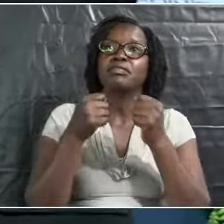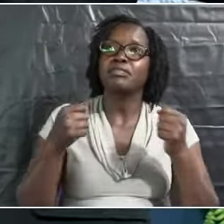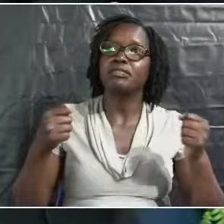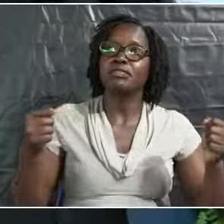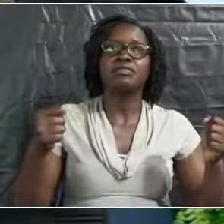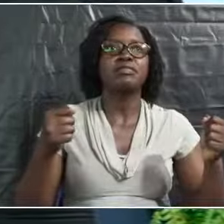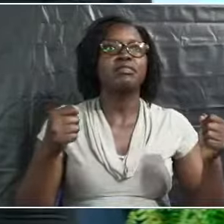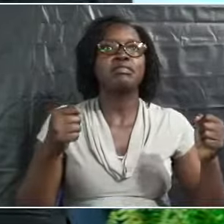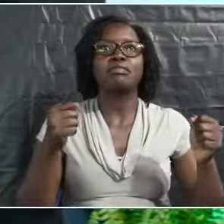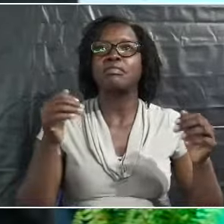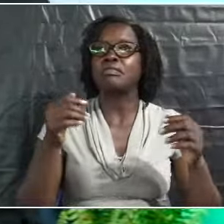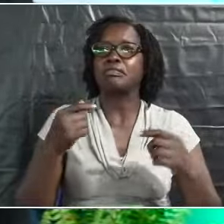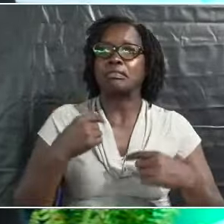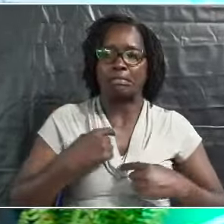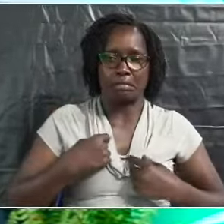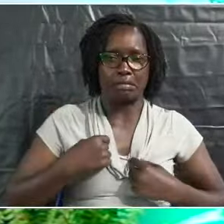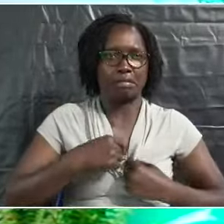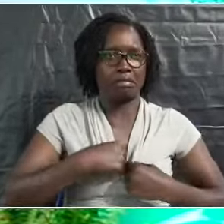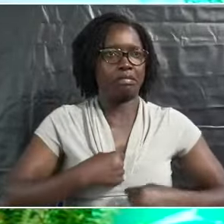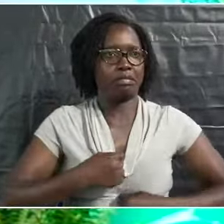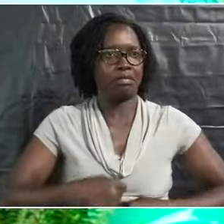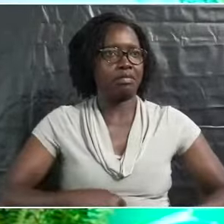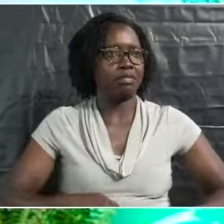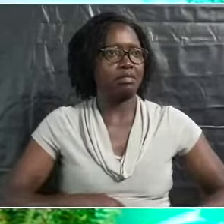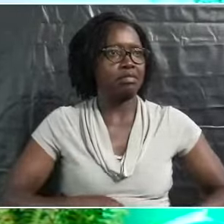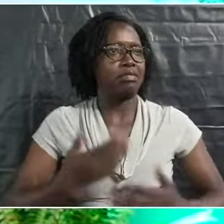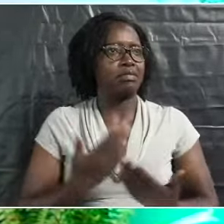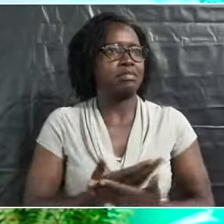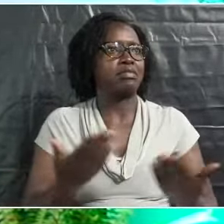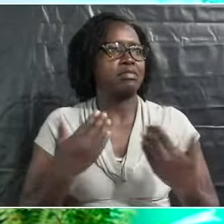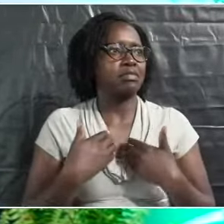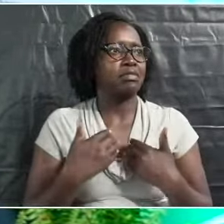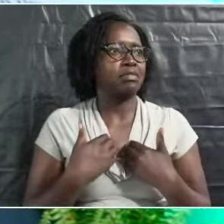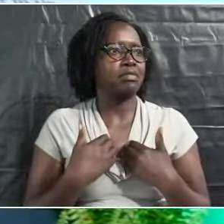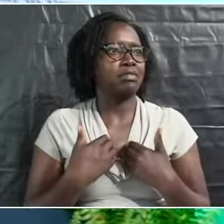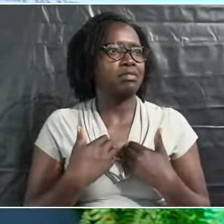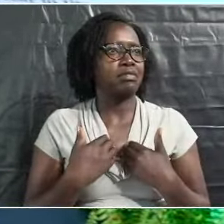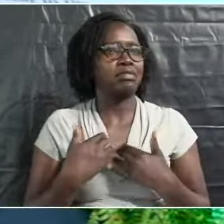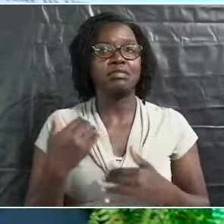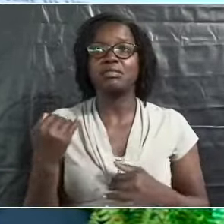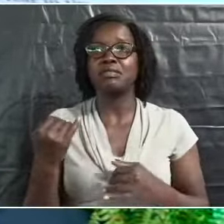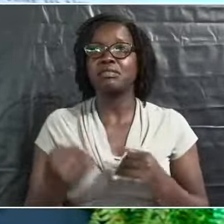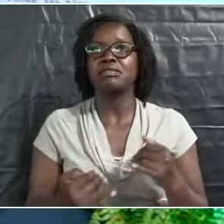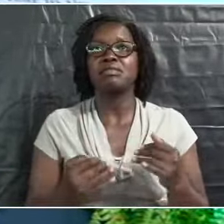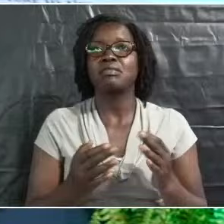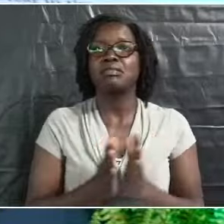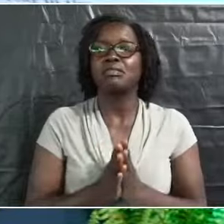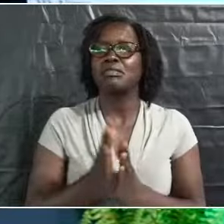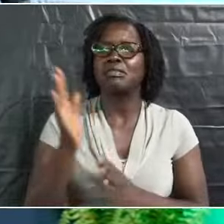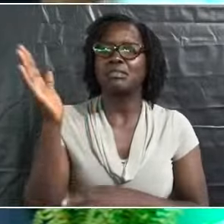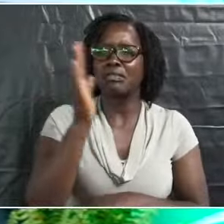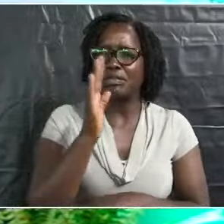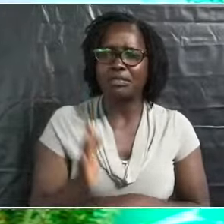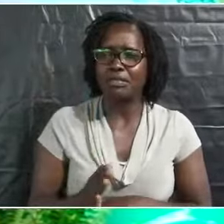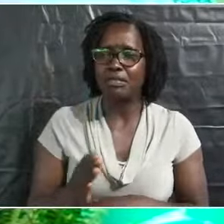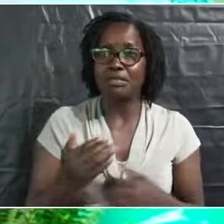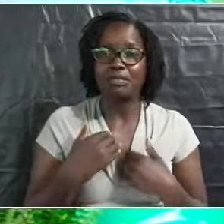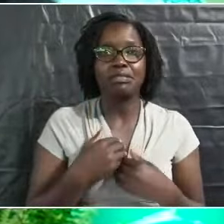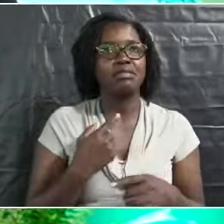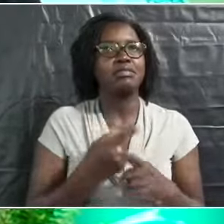the shirts and you look at all these things that they have, in years, they have never worn them, but they keep